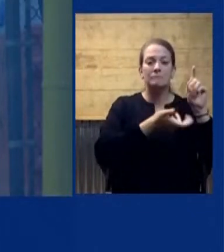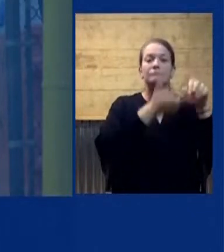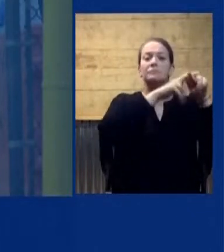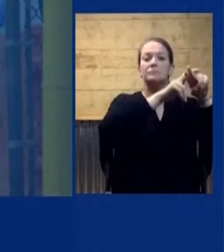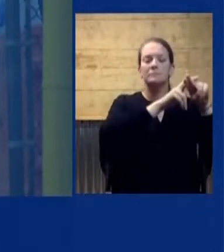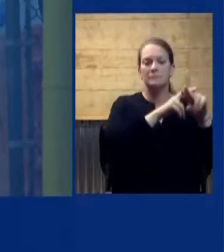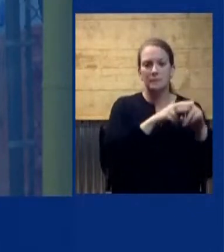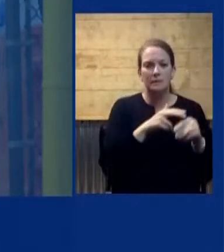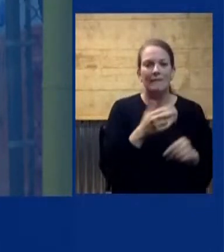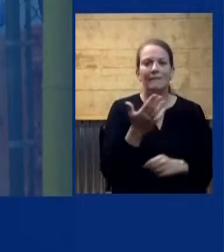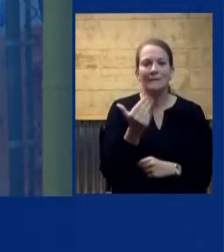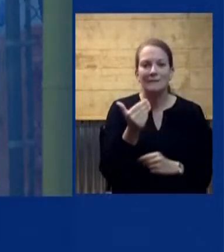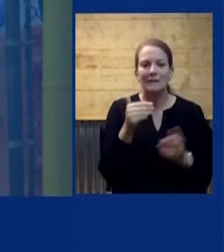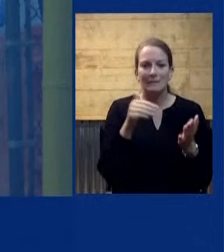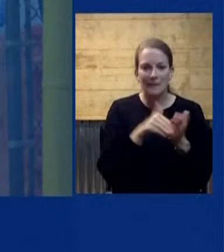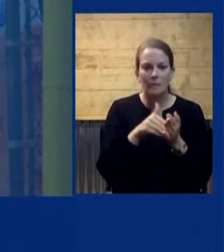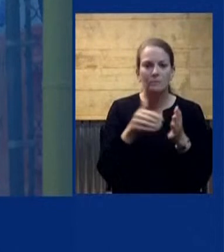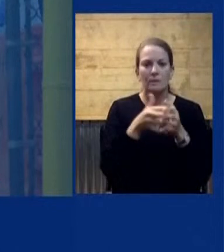by October.